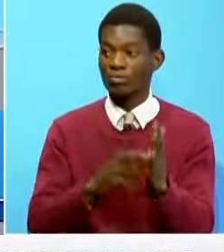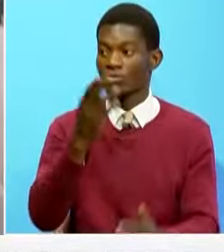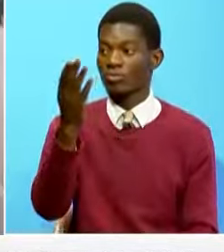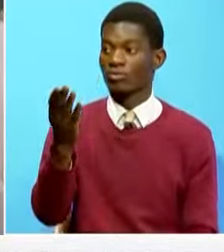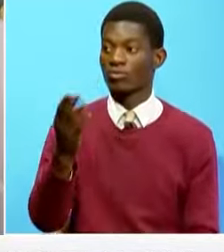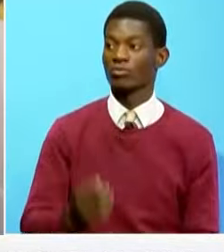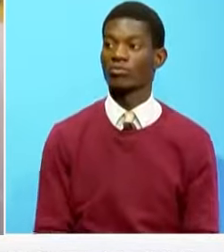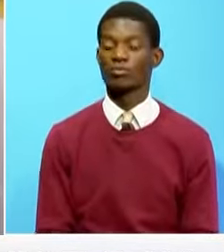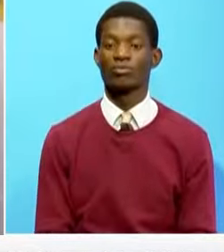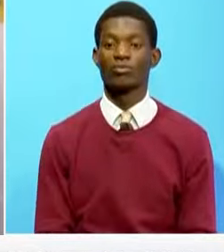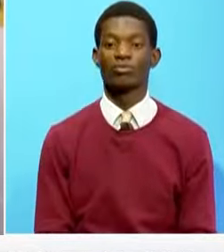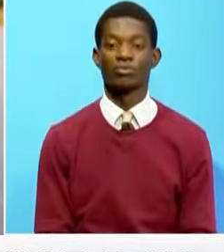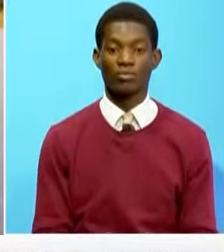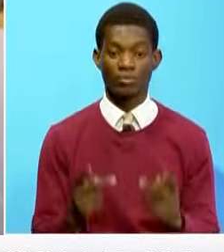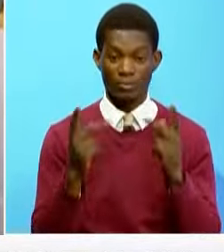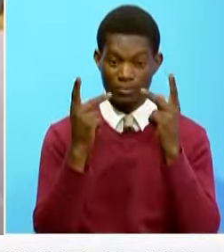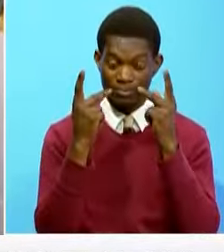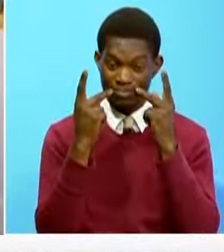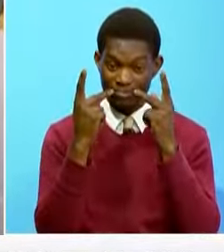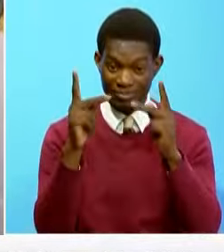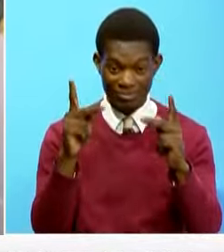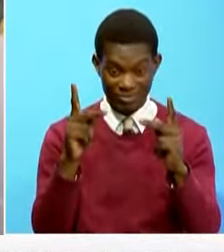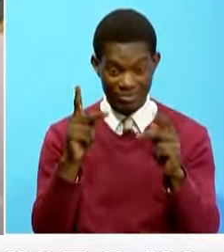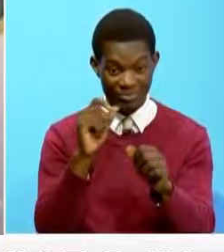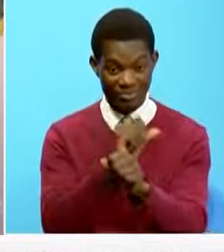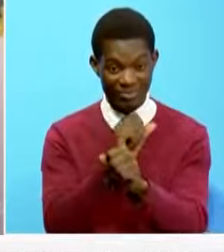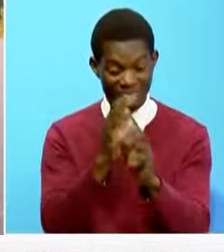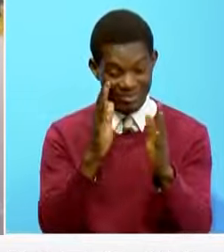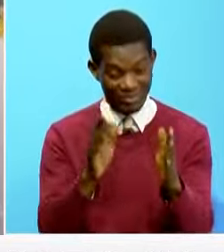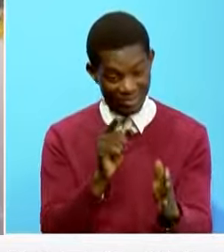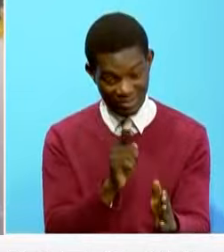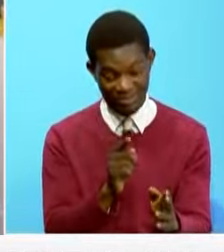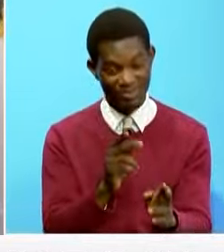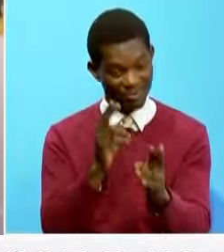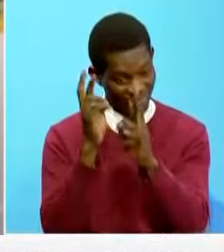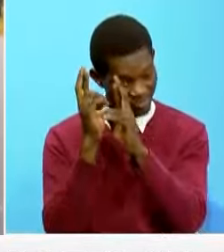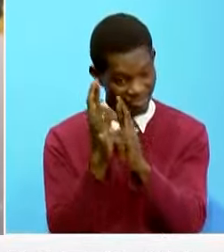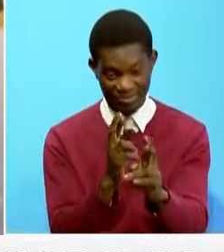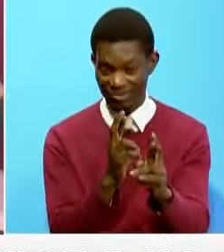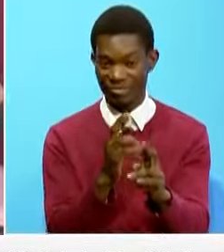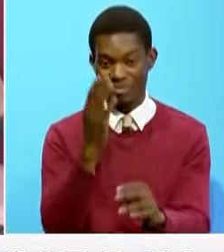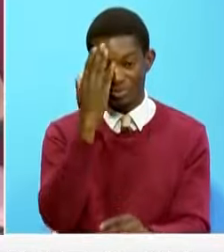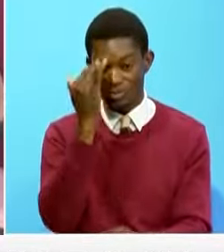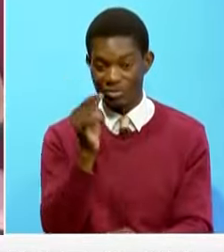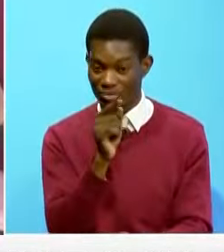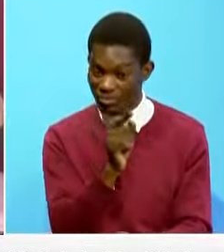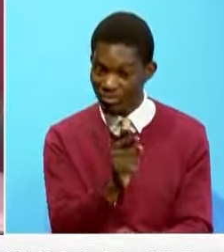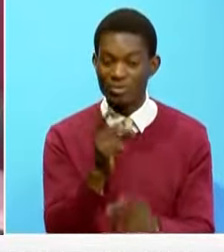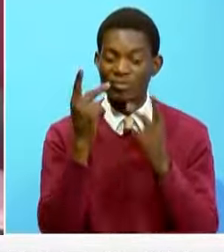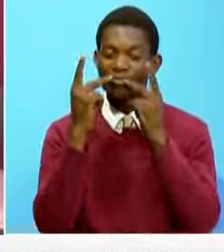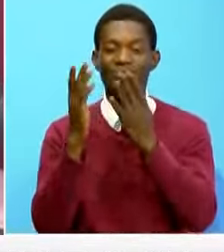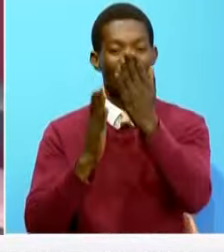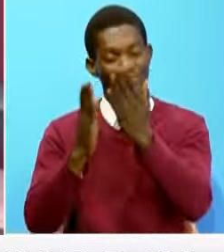details. Public workers have continued to be recognized and honored for their resilient contribution in providing public services